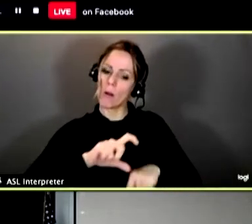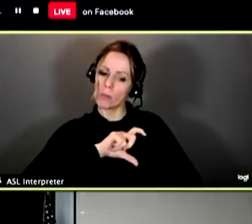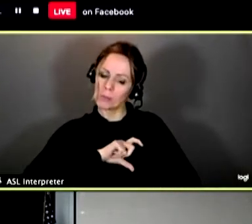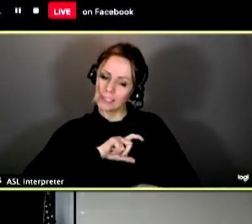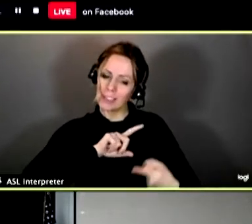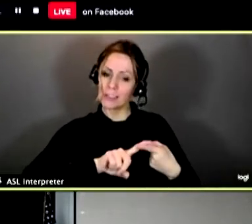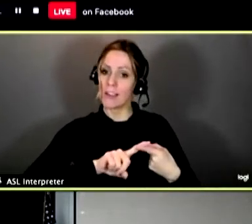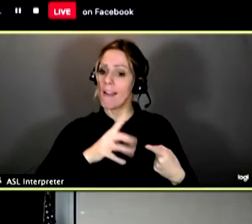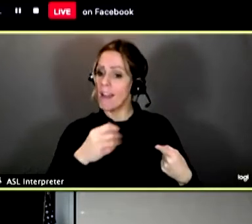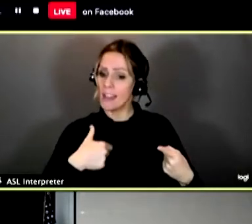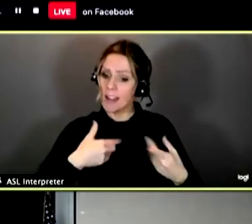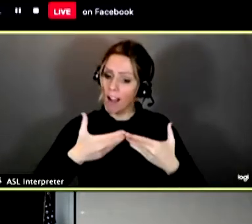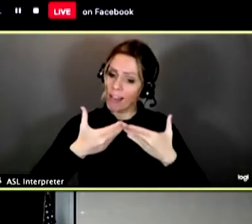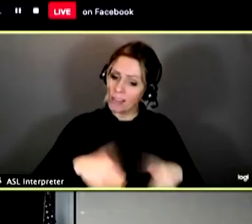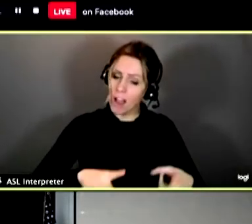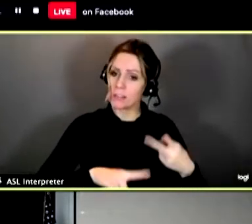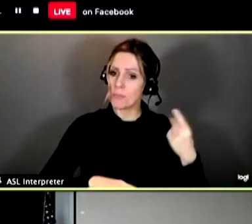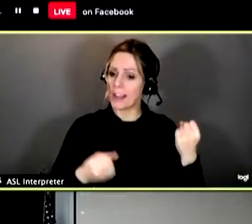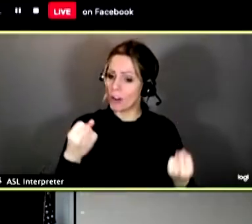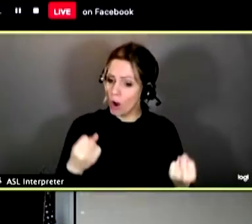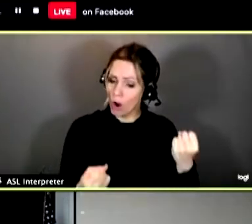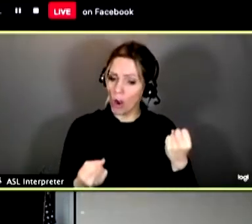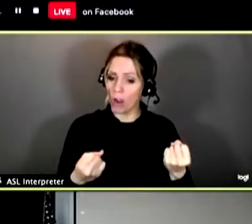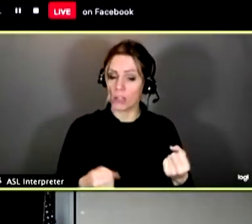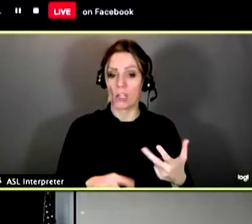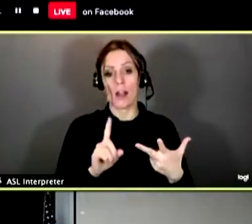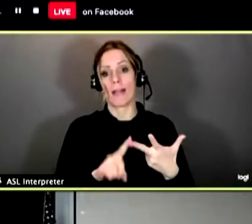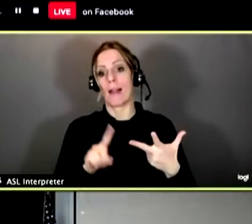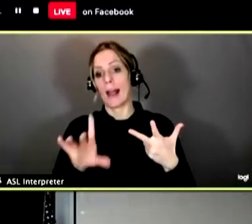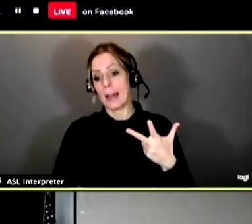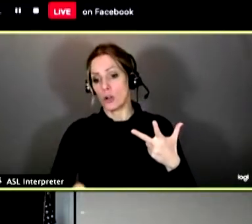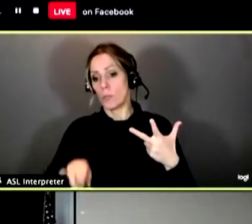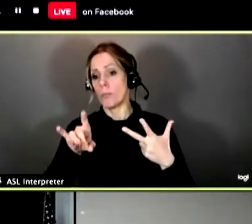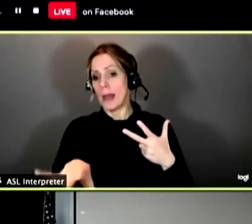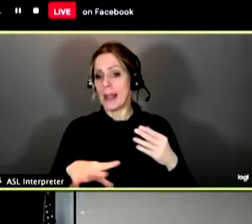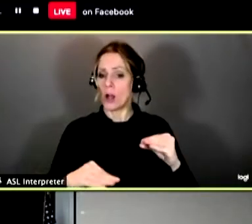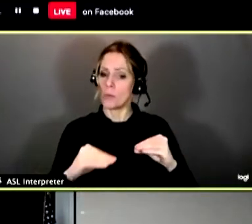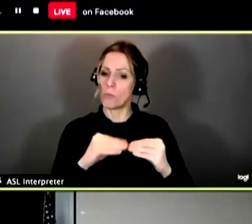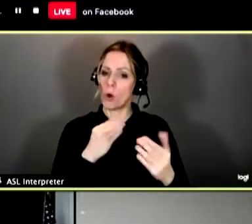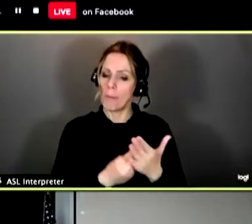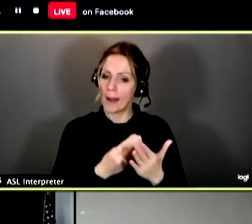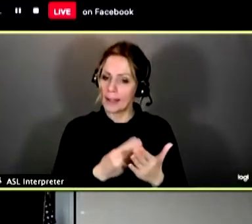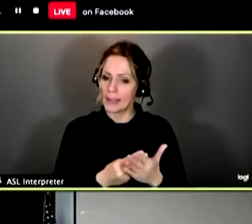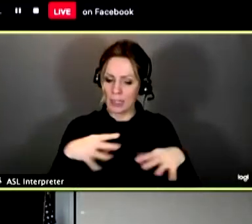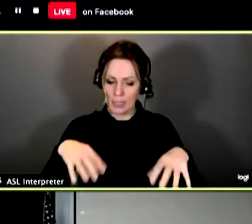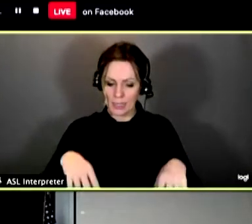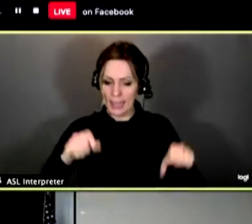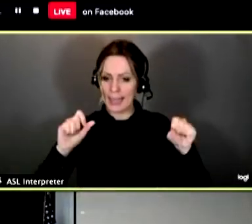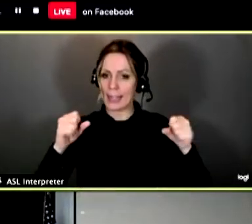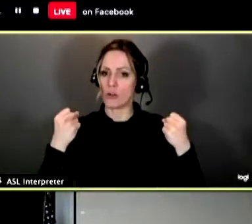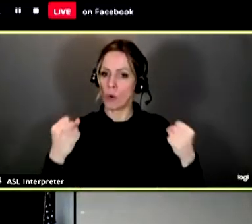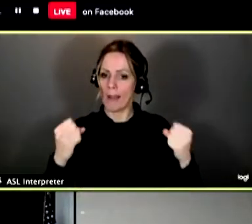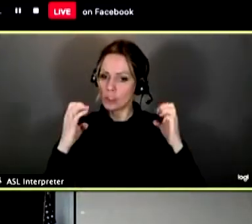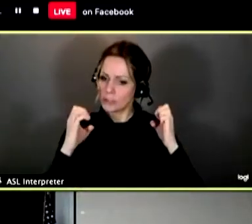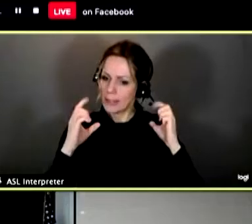top of it. Interesting. So I had to pay out more money and do the driver's ed, and it was just